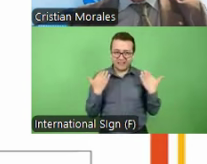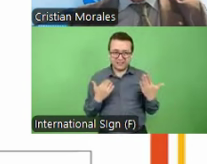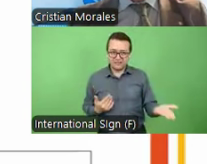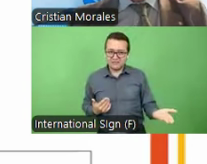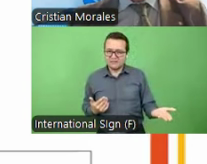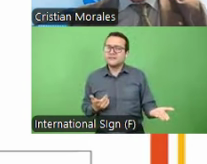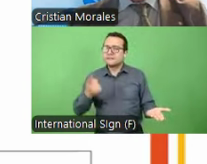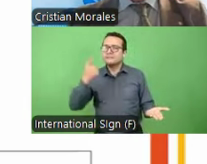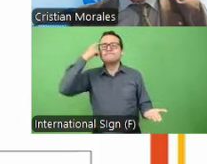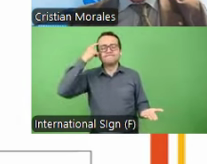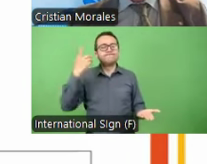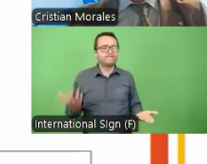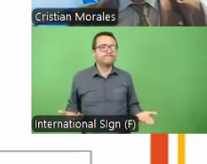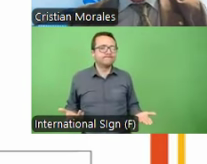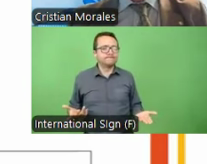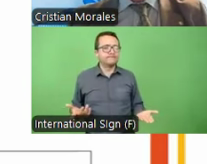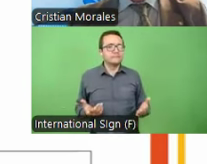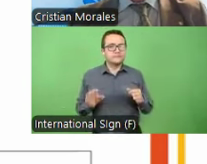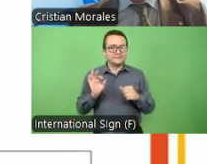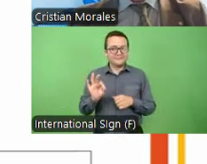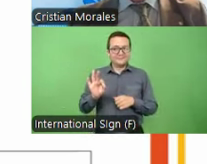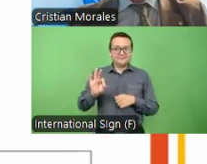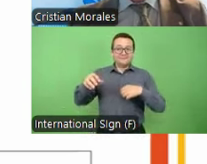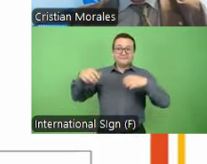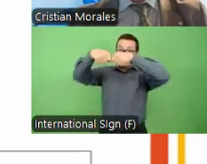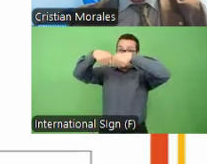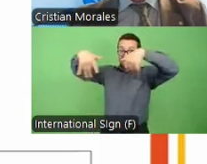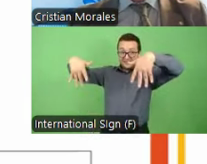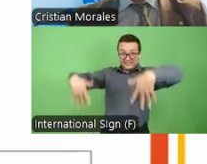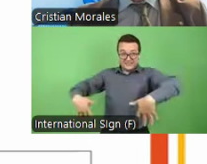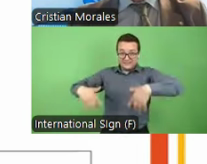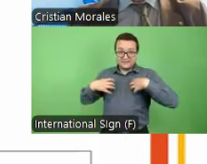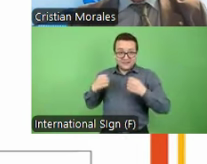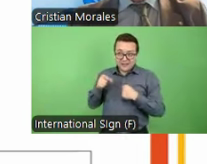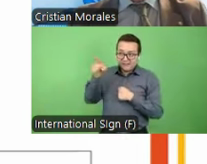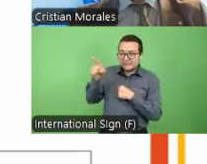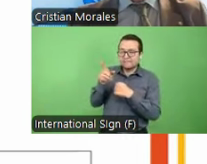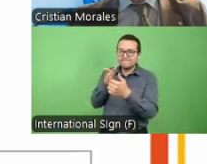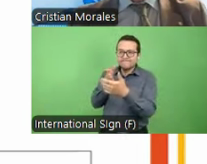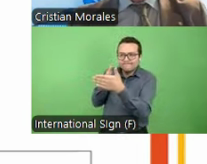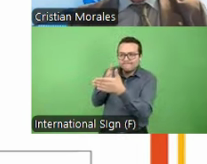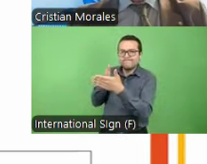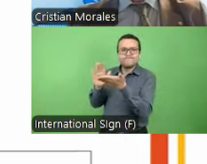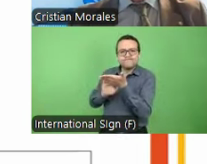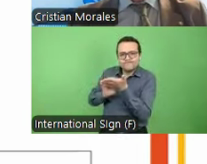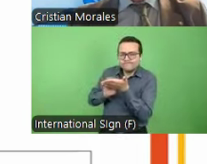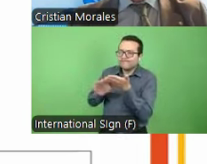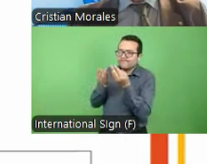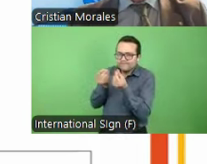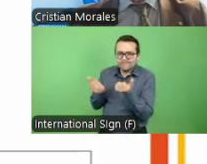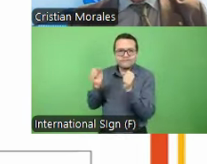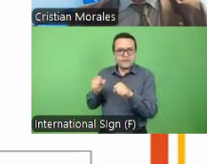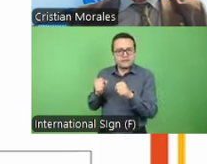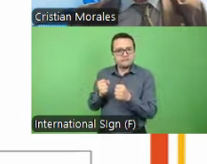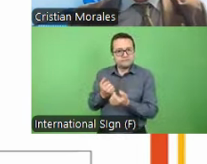the lejos organizational ones, es en realidad which uno de los acts is desafíos actually, in más fact, one of the importantes a most la hora de important garantizar challenges acceso y el derecho a la